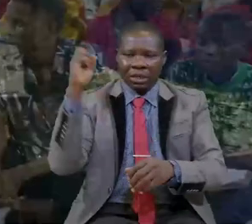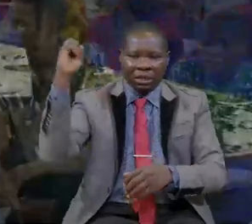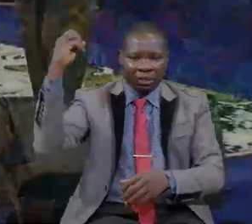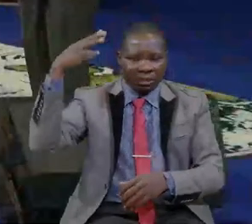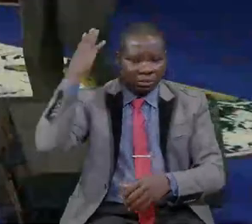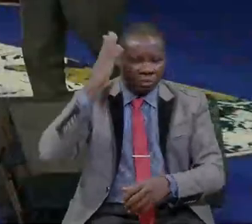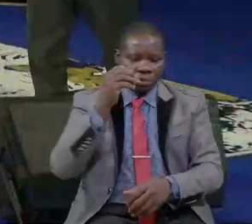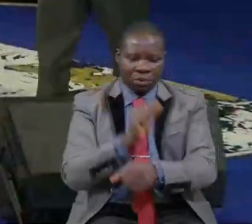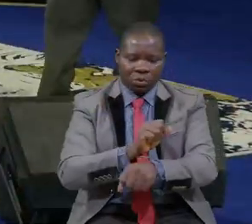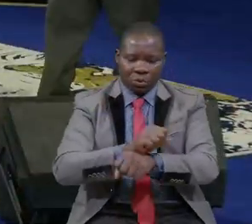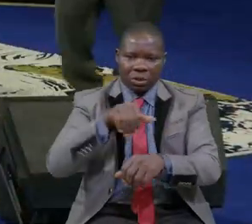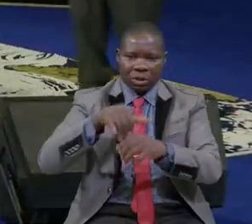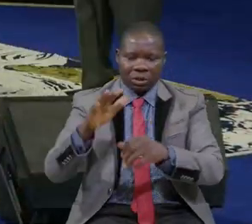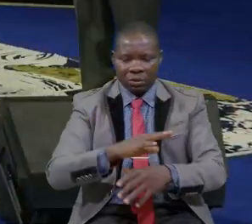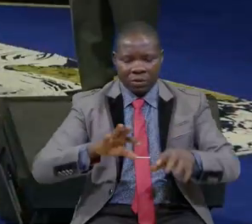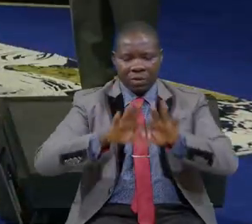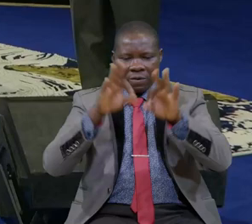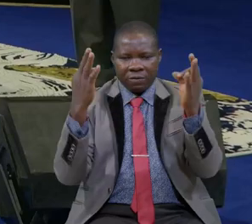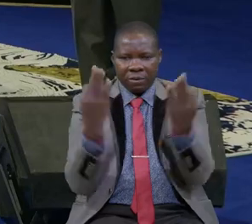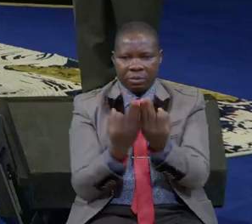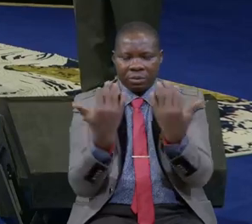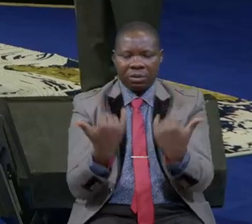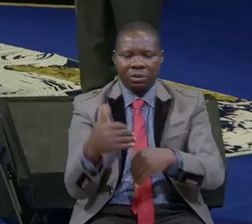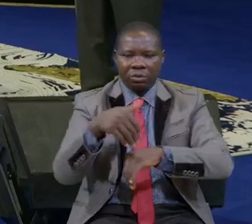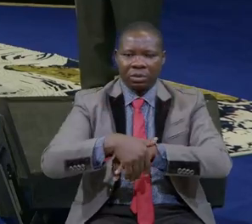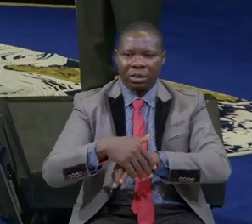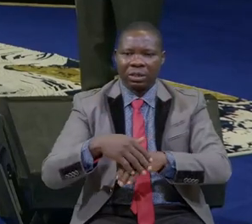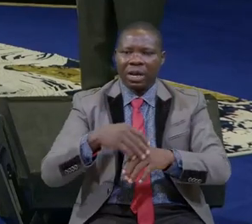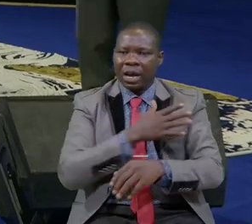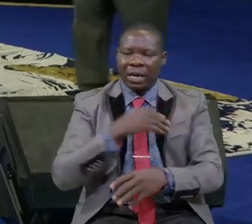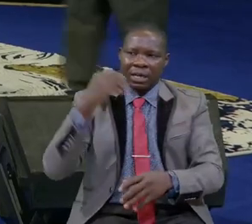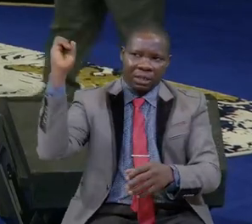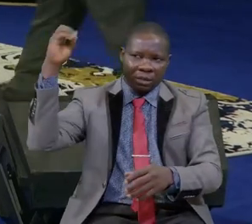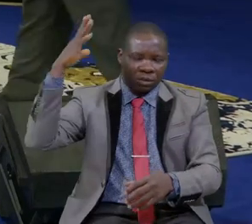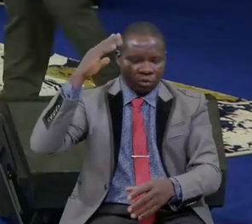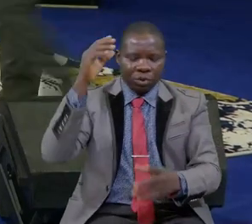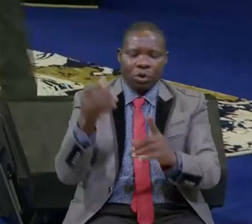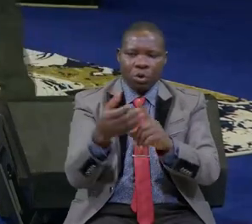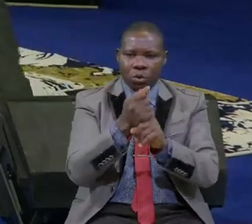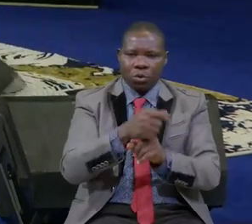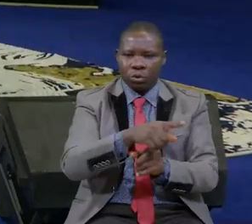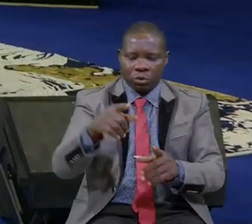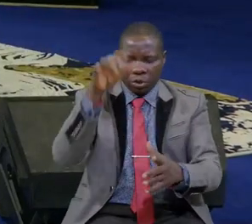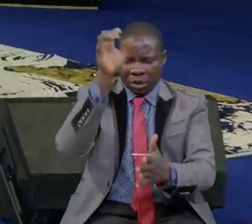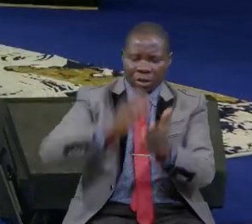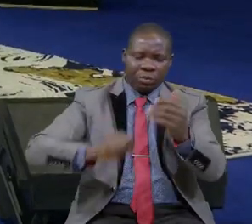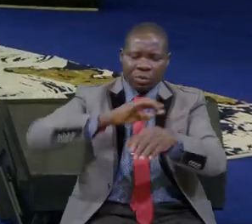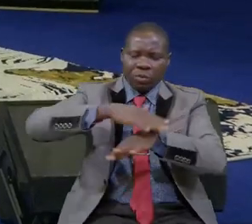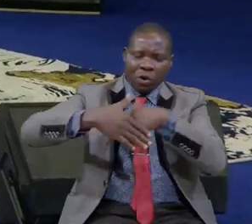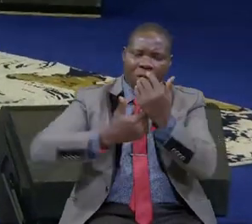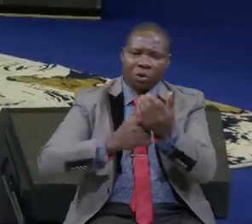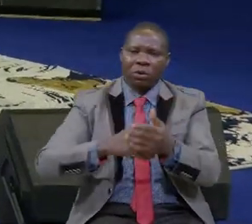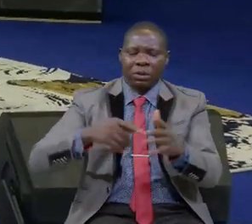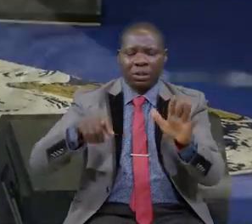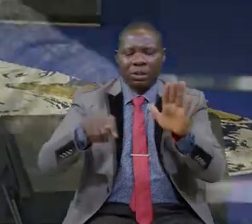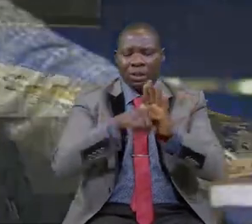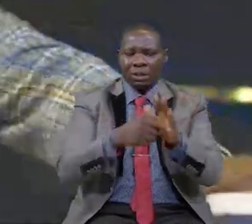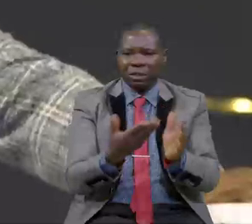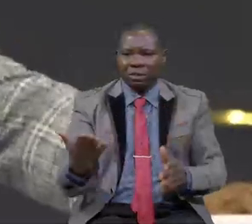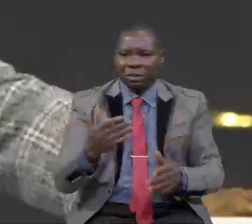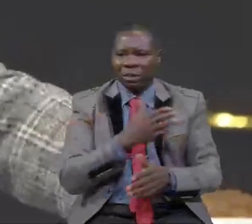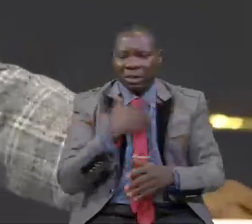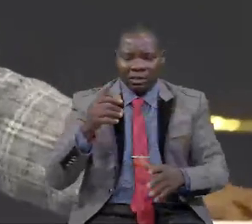will unburden you, take away every negative thing in your life, and the faith that receives will